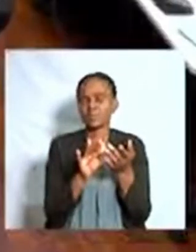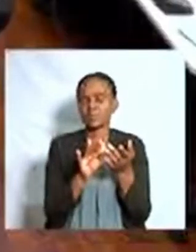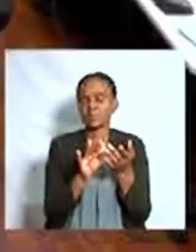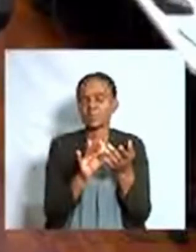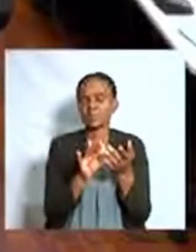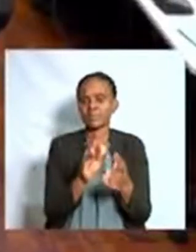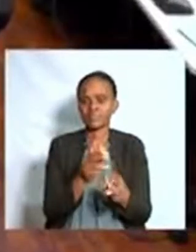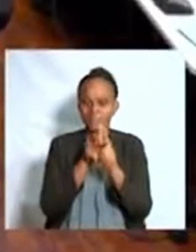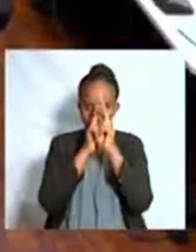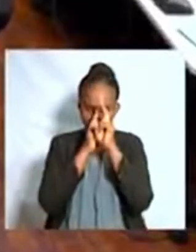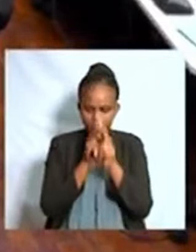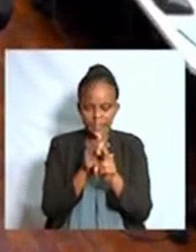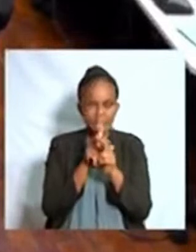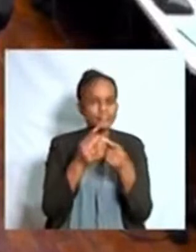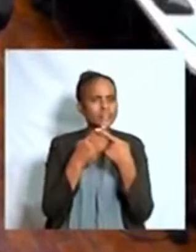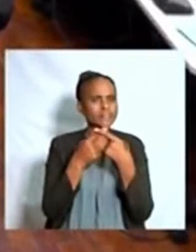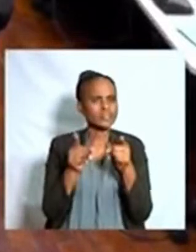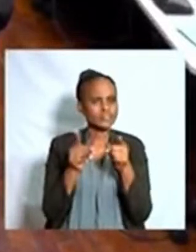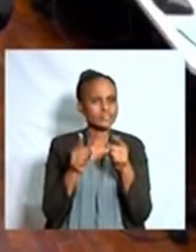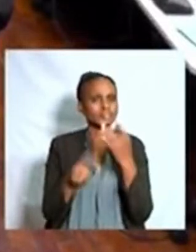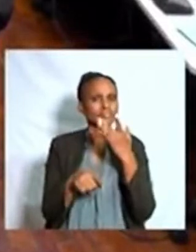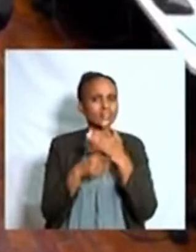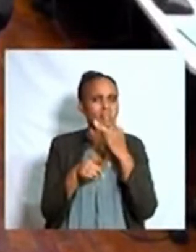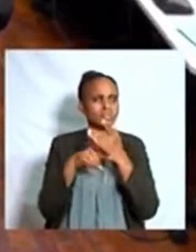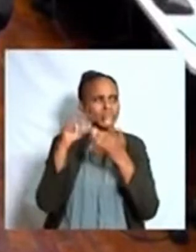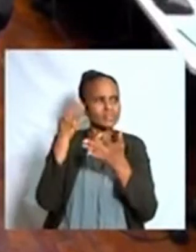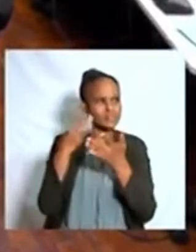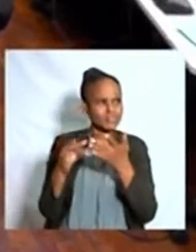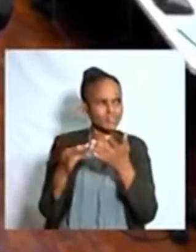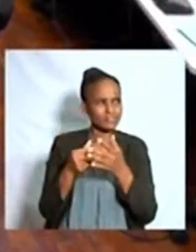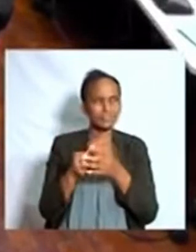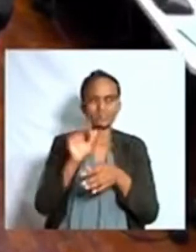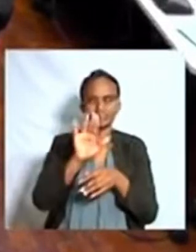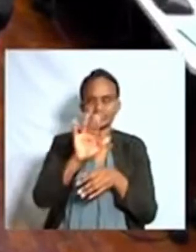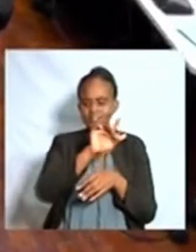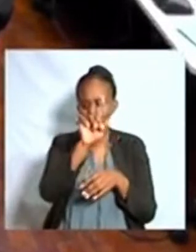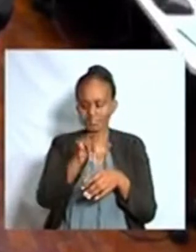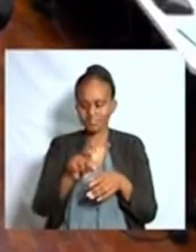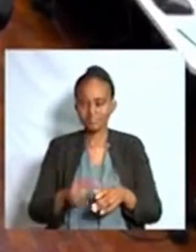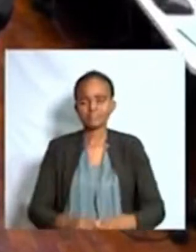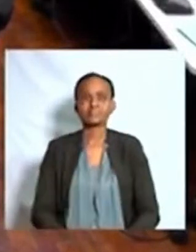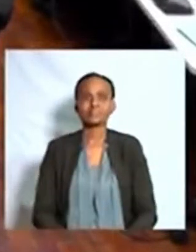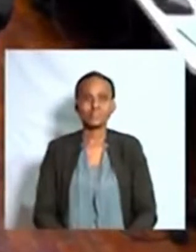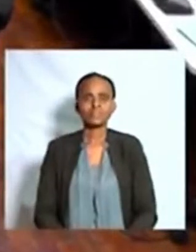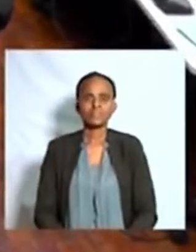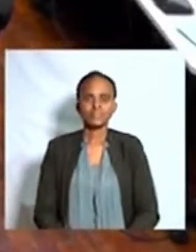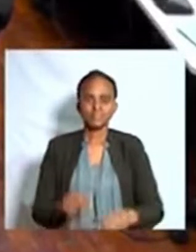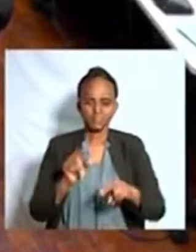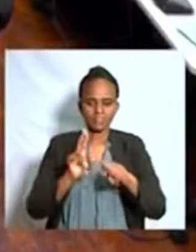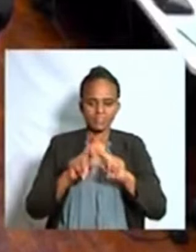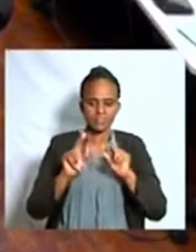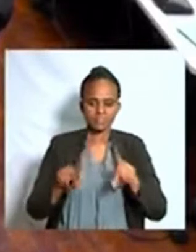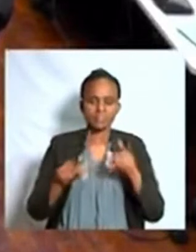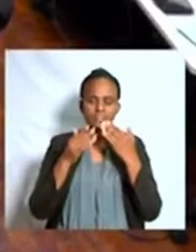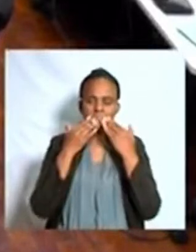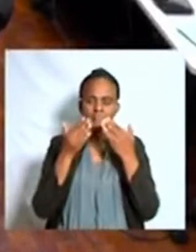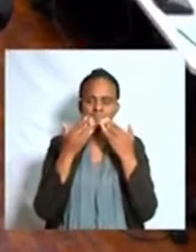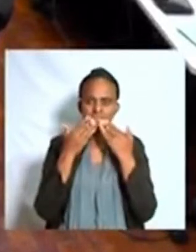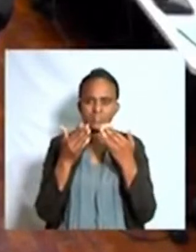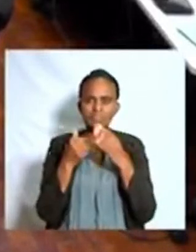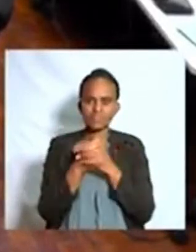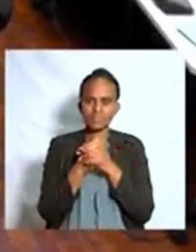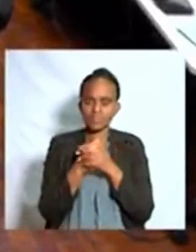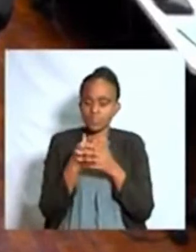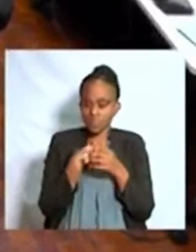Honorable Gatusa, before you come in, Town Clerk, the question. Thank you, Chair. Chair,